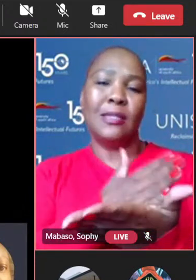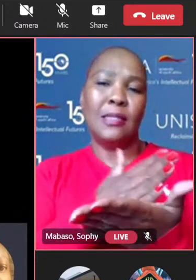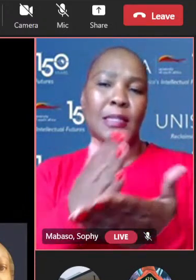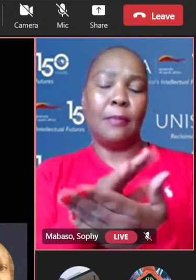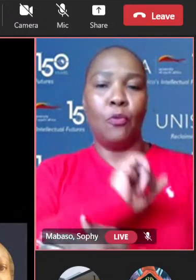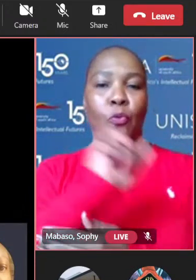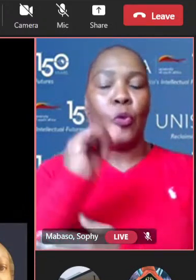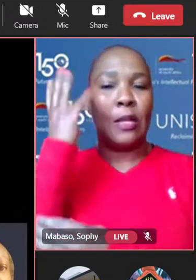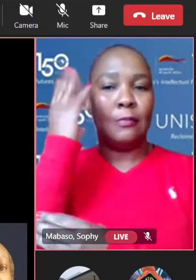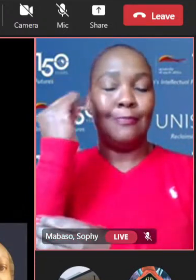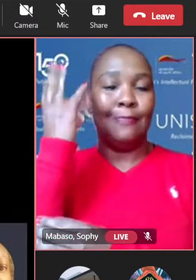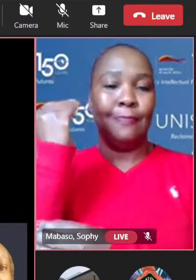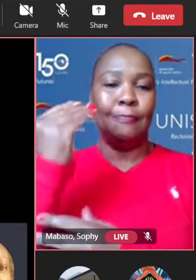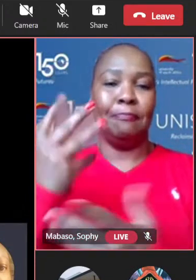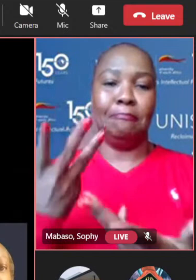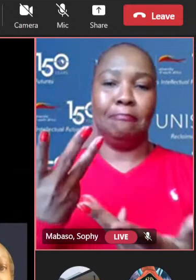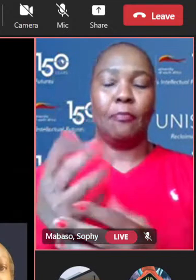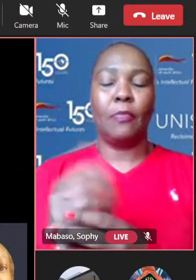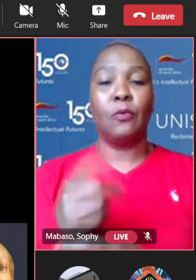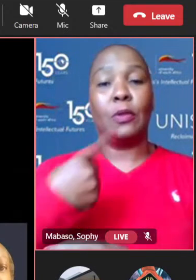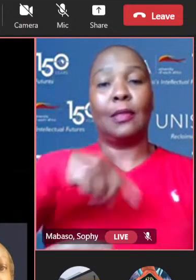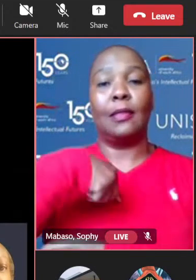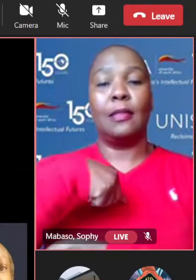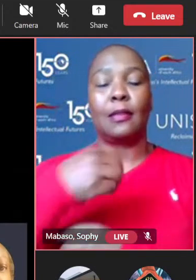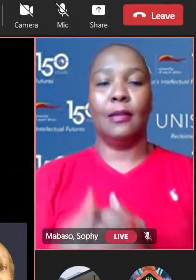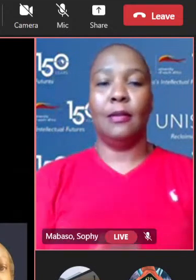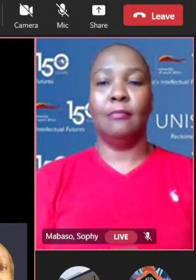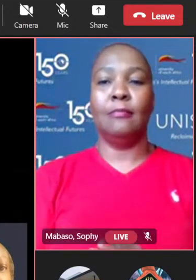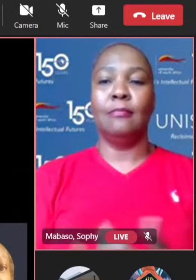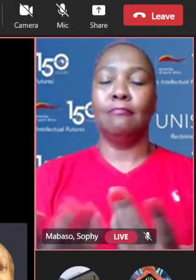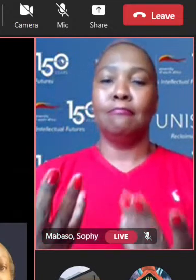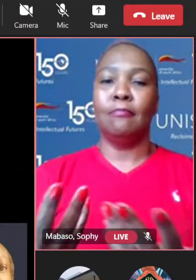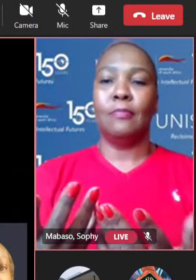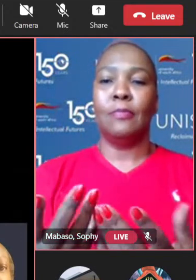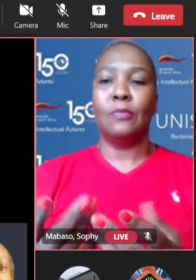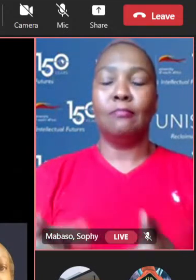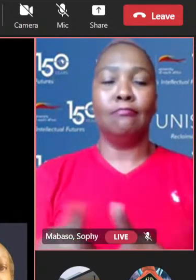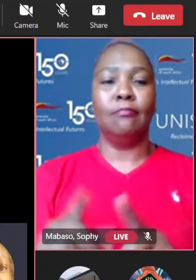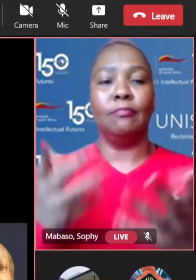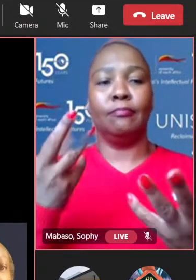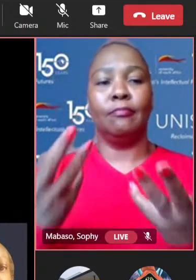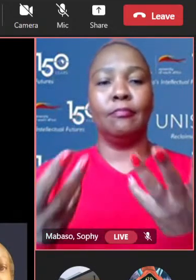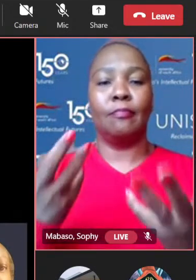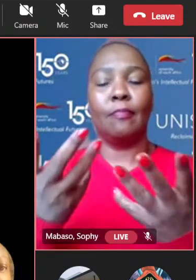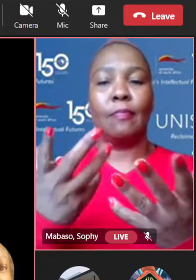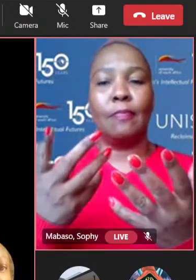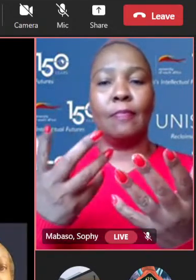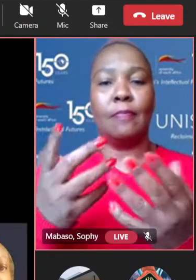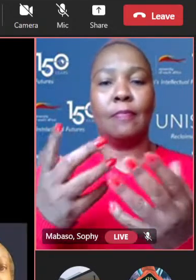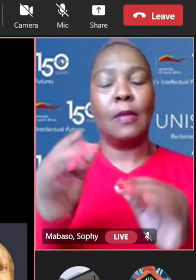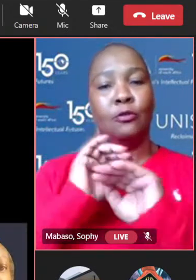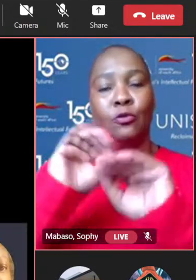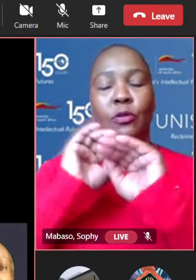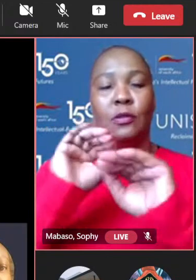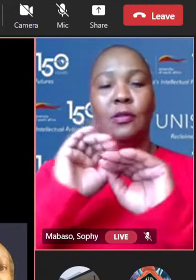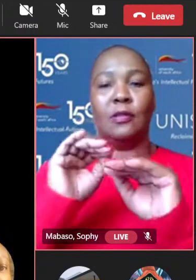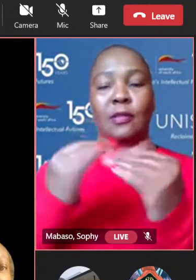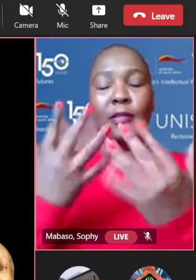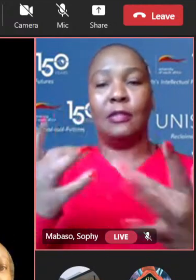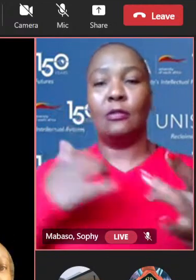experience with us as far as tutoring is